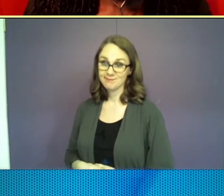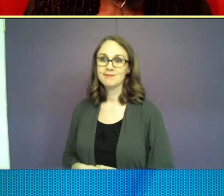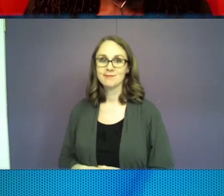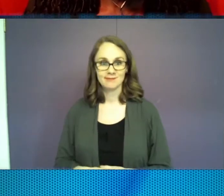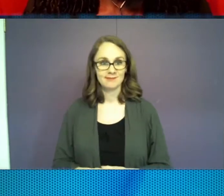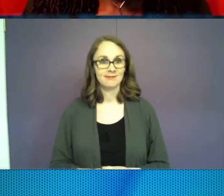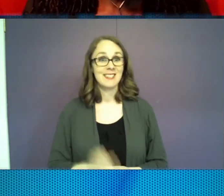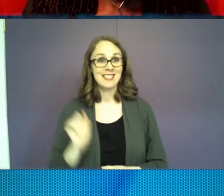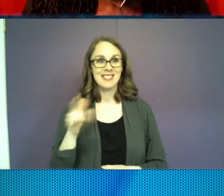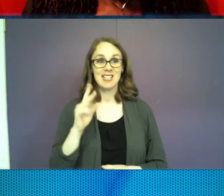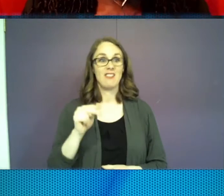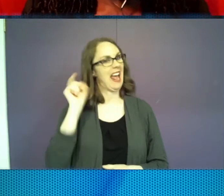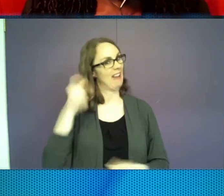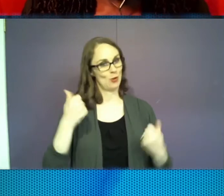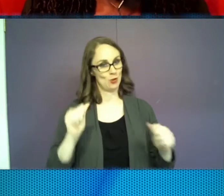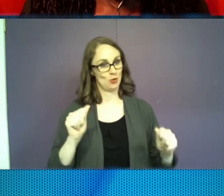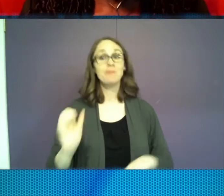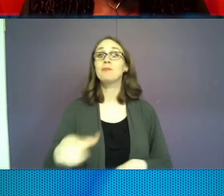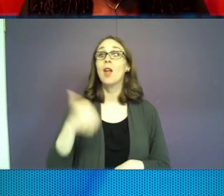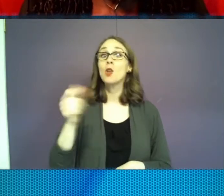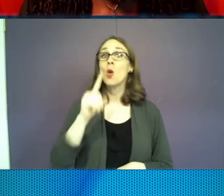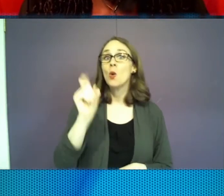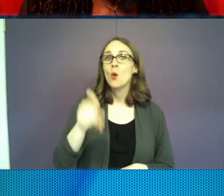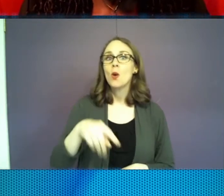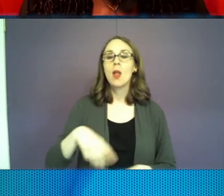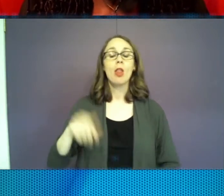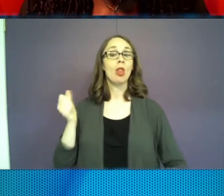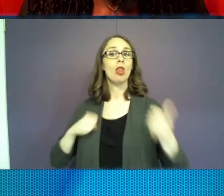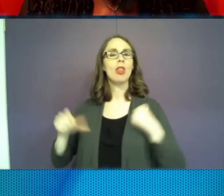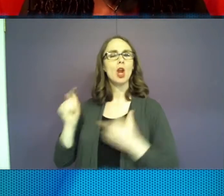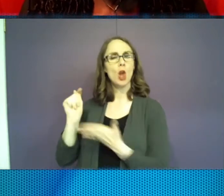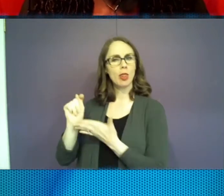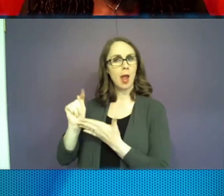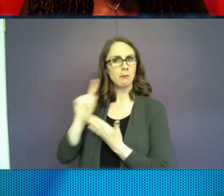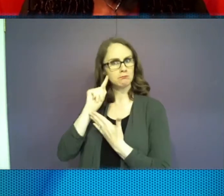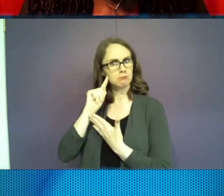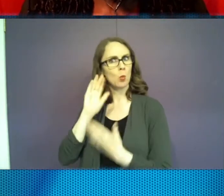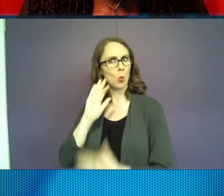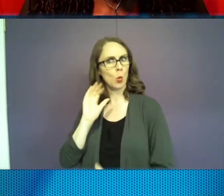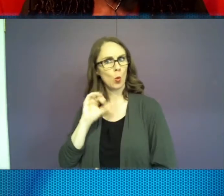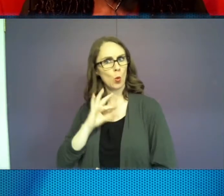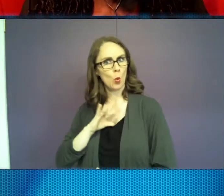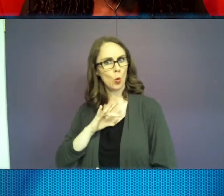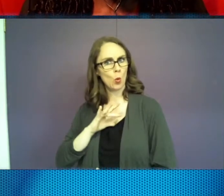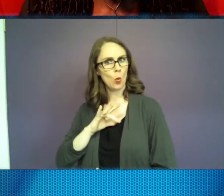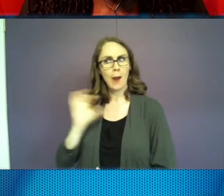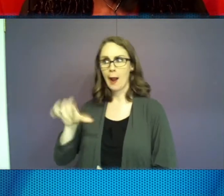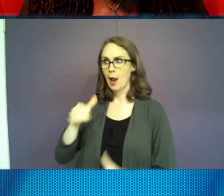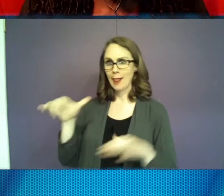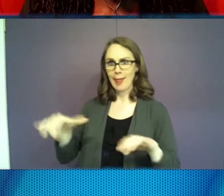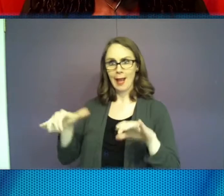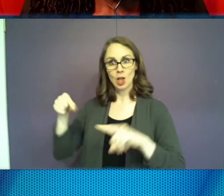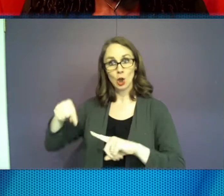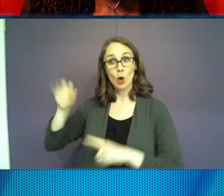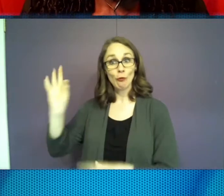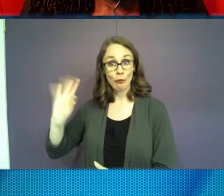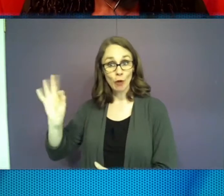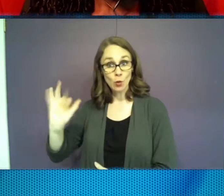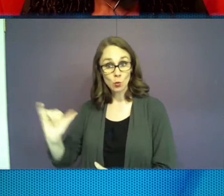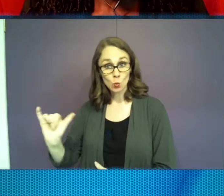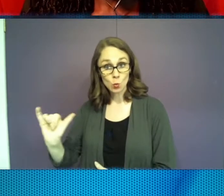to try it. Another question. Theater therapy sounds cool. Are you doing any of that here in Frederick as